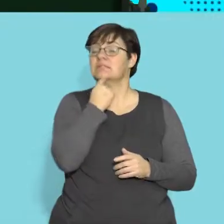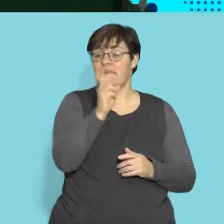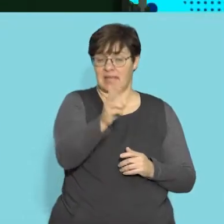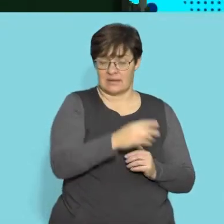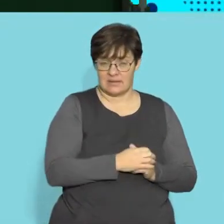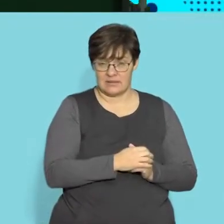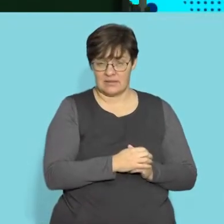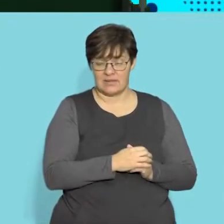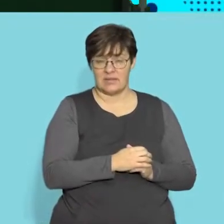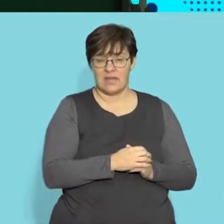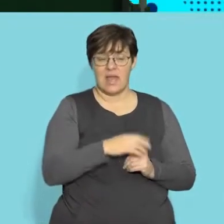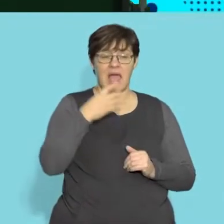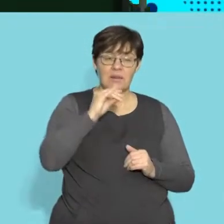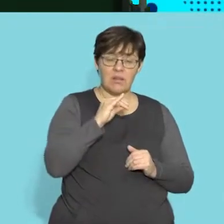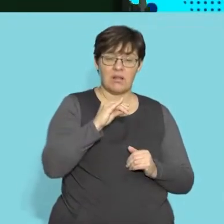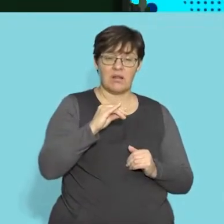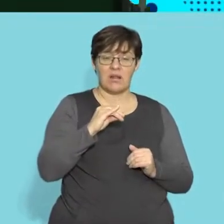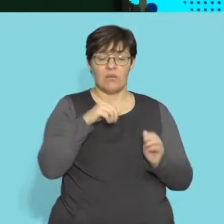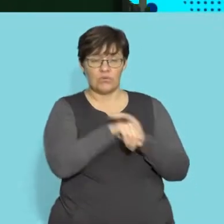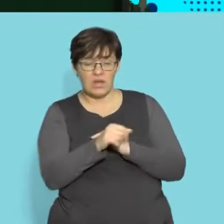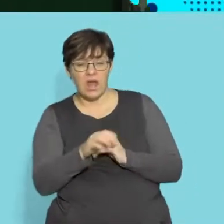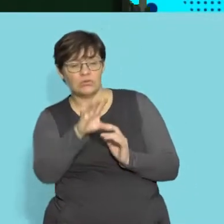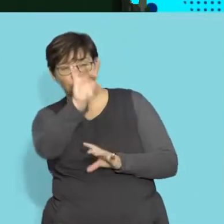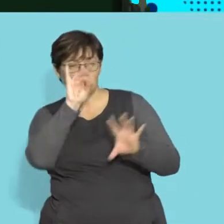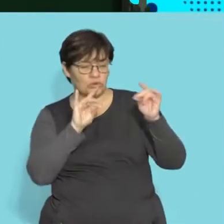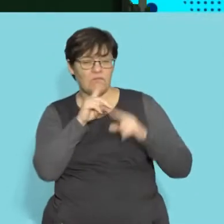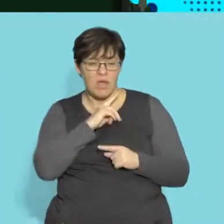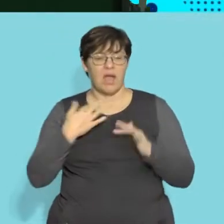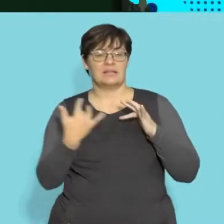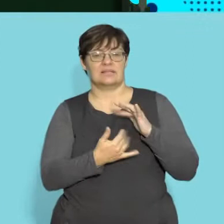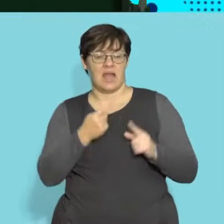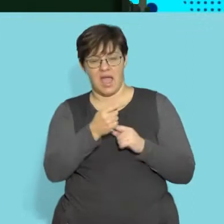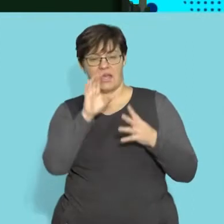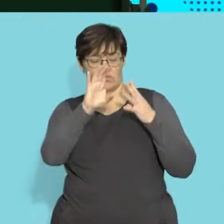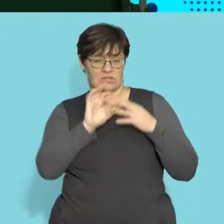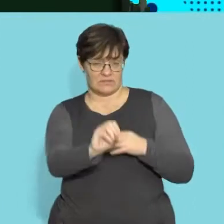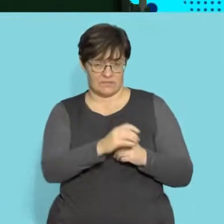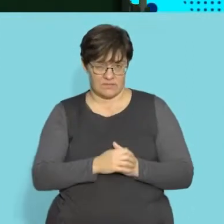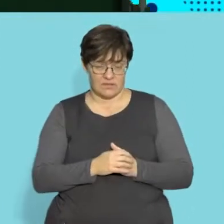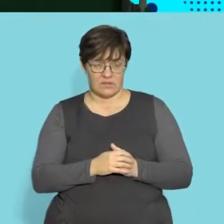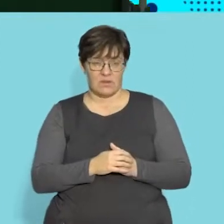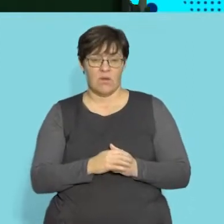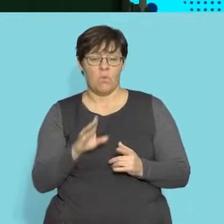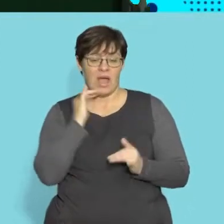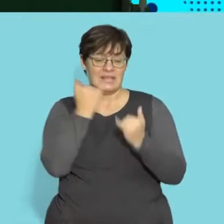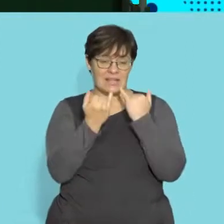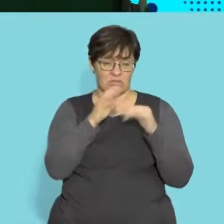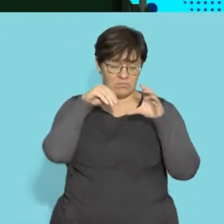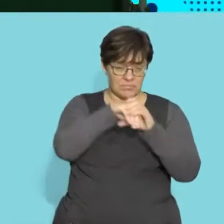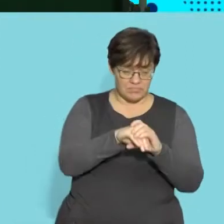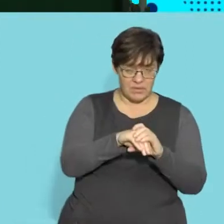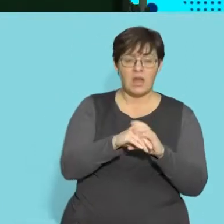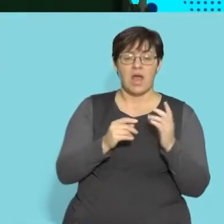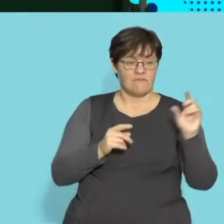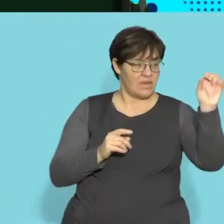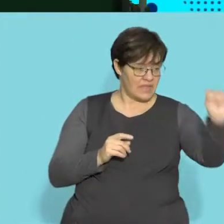again, animal breeders that choose individuals choose them for desired characteristics. Often during sexual reproduction,